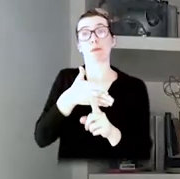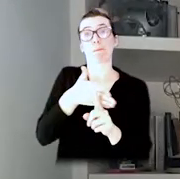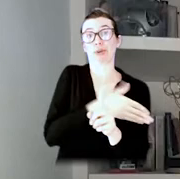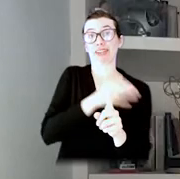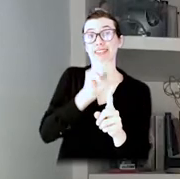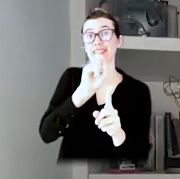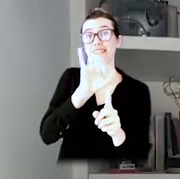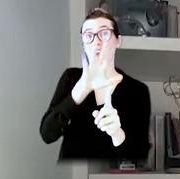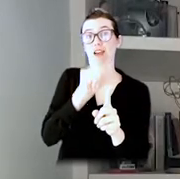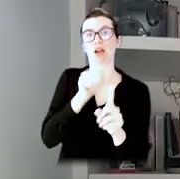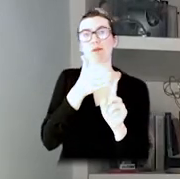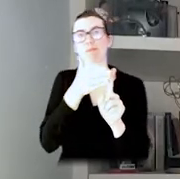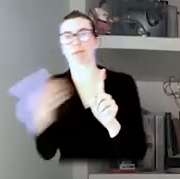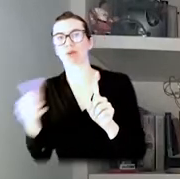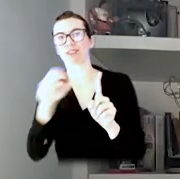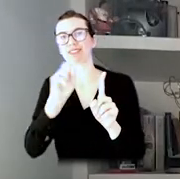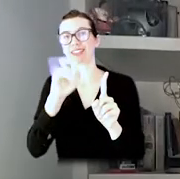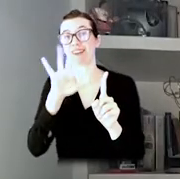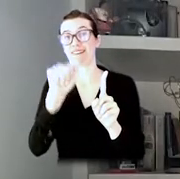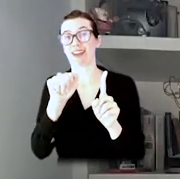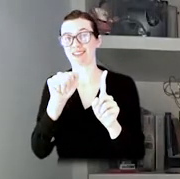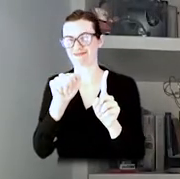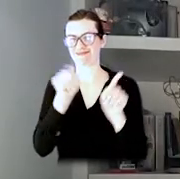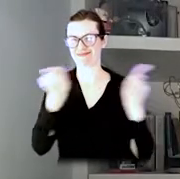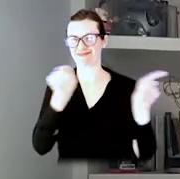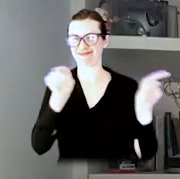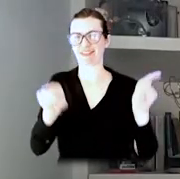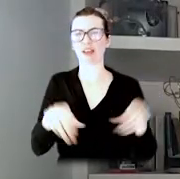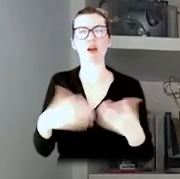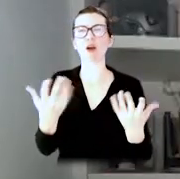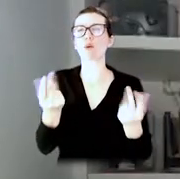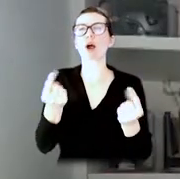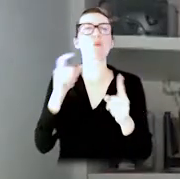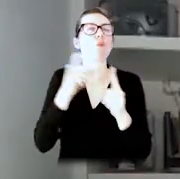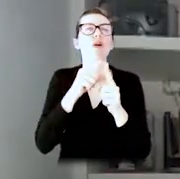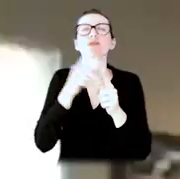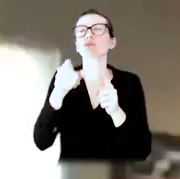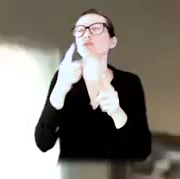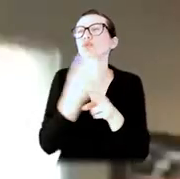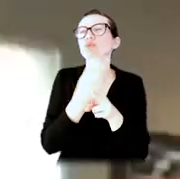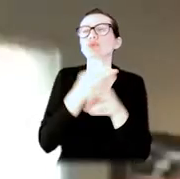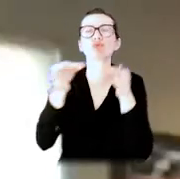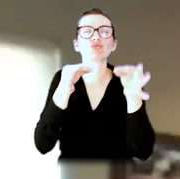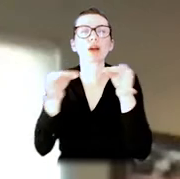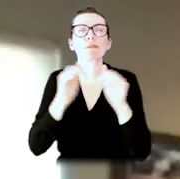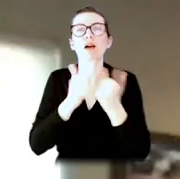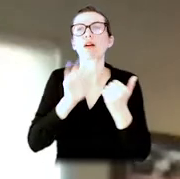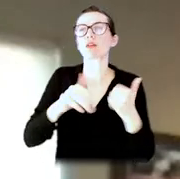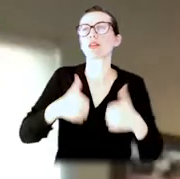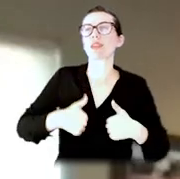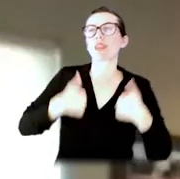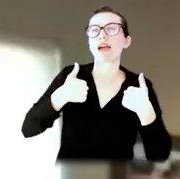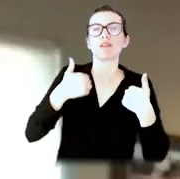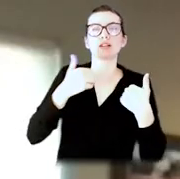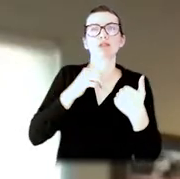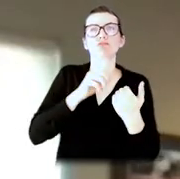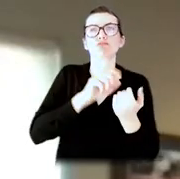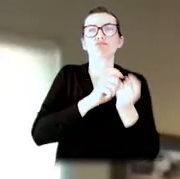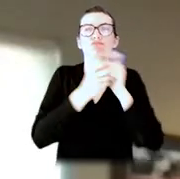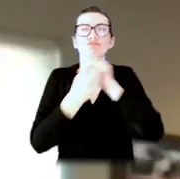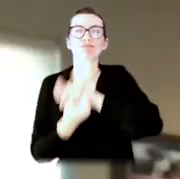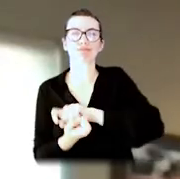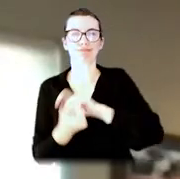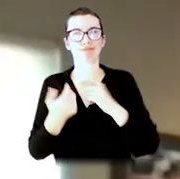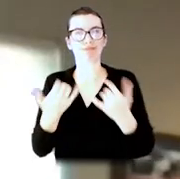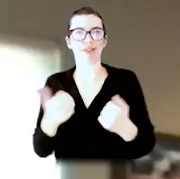and post-Sierra. Words you would use to describe how your life has transitioned, having her now in